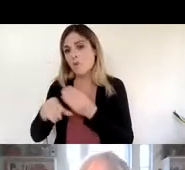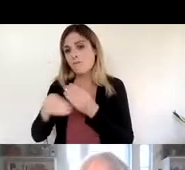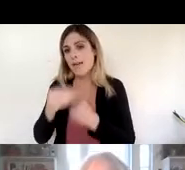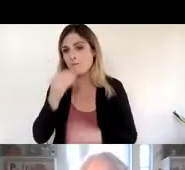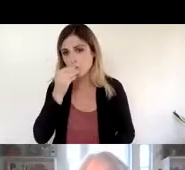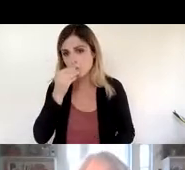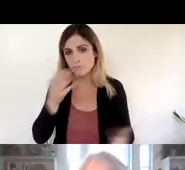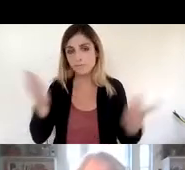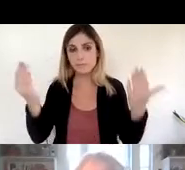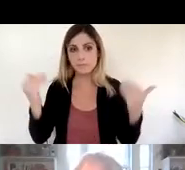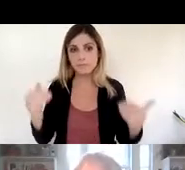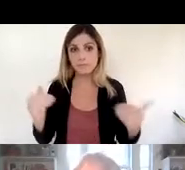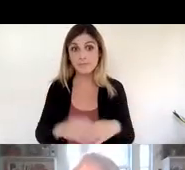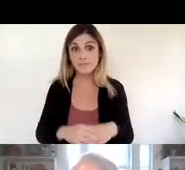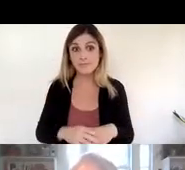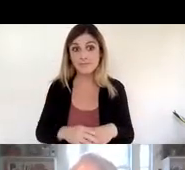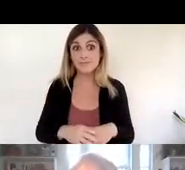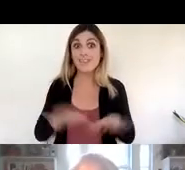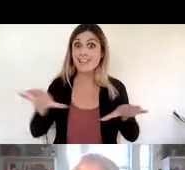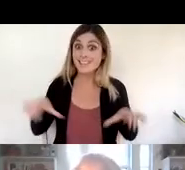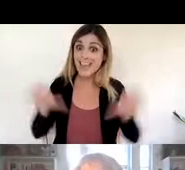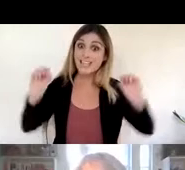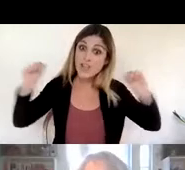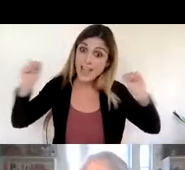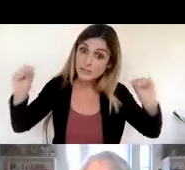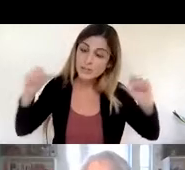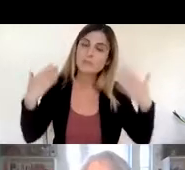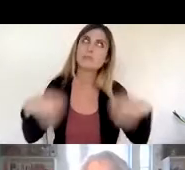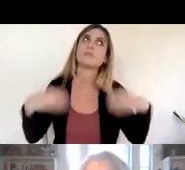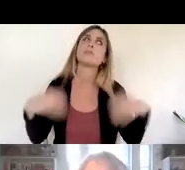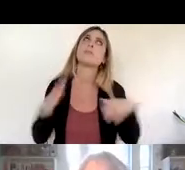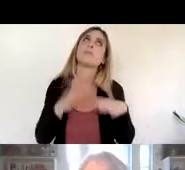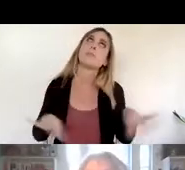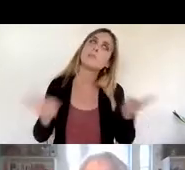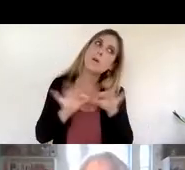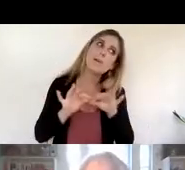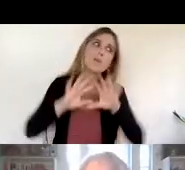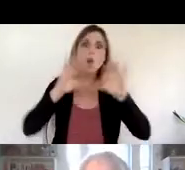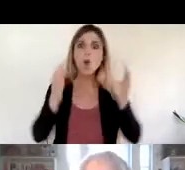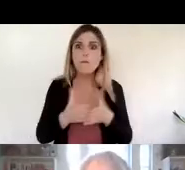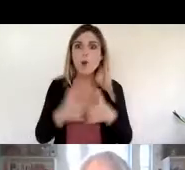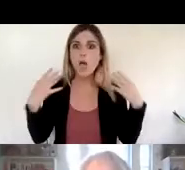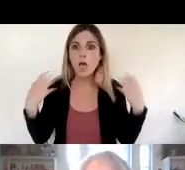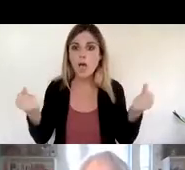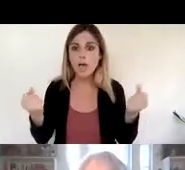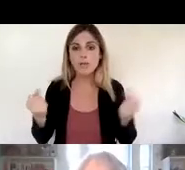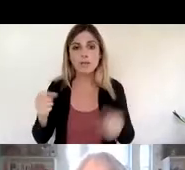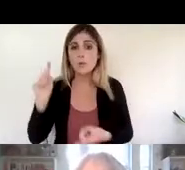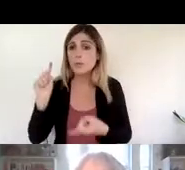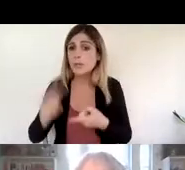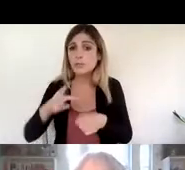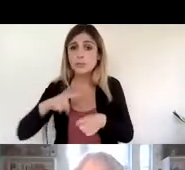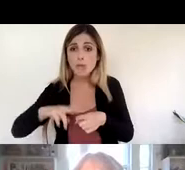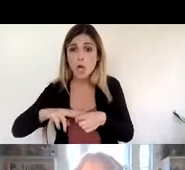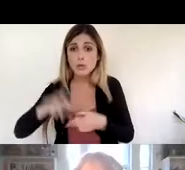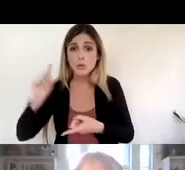Engage in physical activity, so important for bone health, so important for health overall. Be moderate with salt and alcohol,